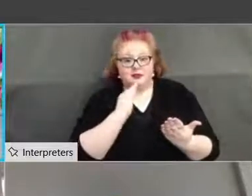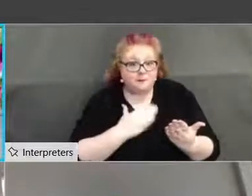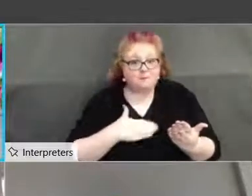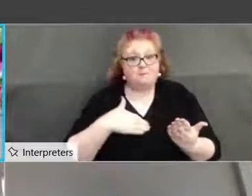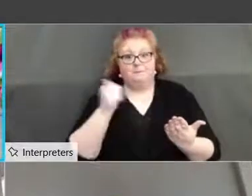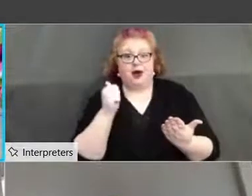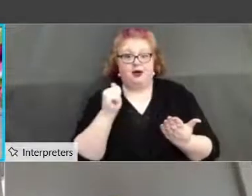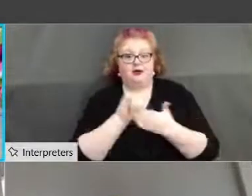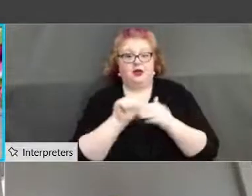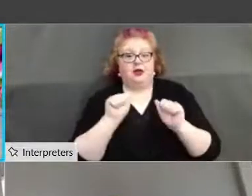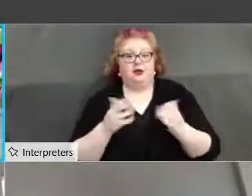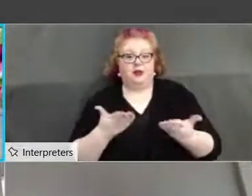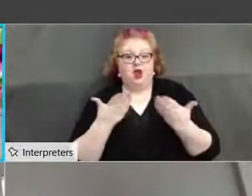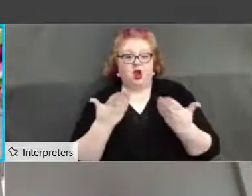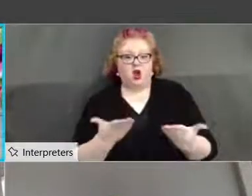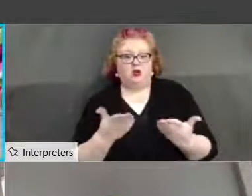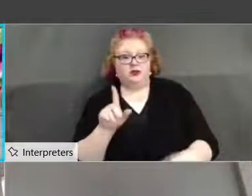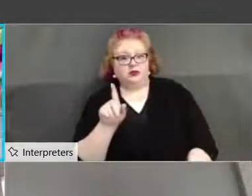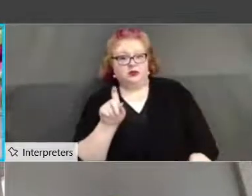offer?